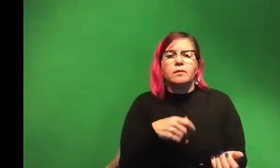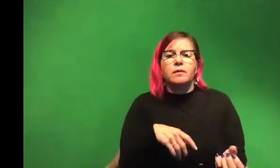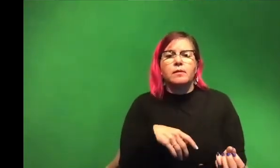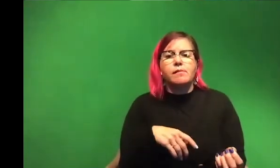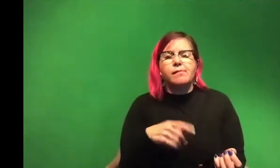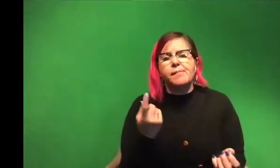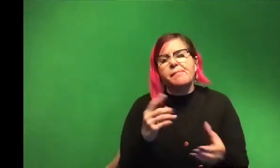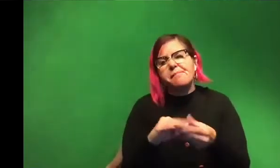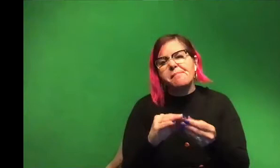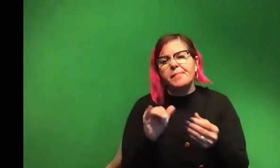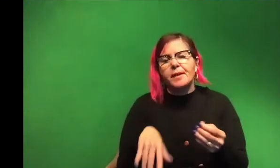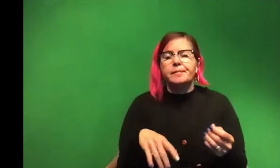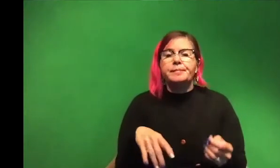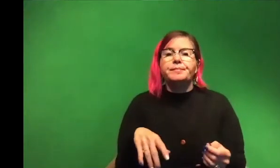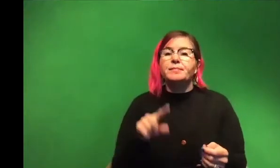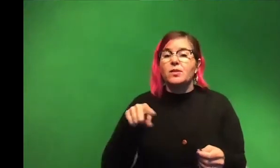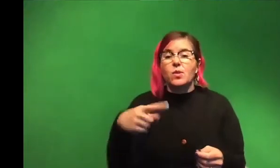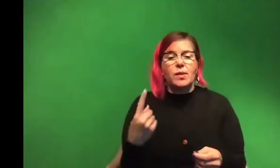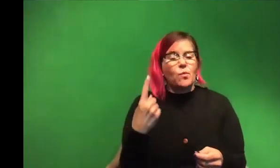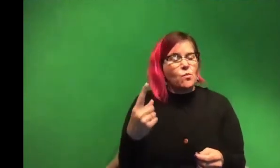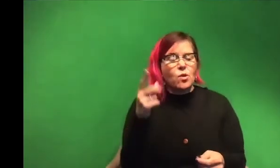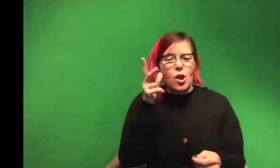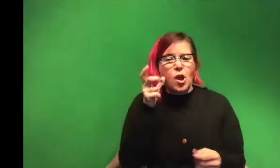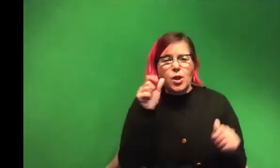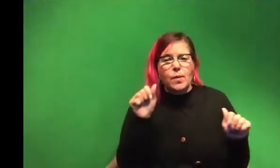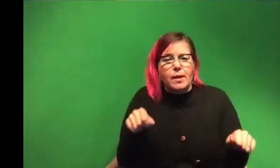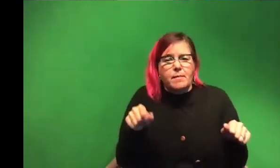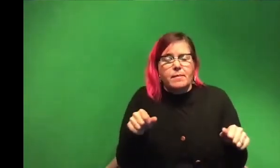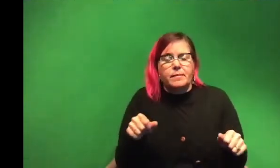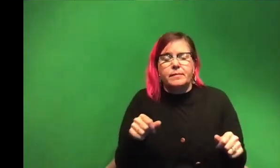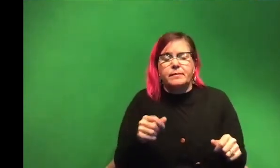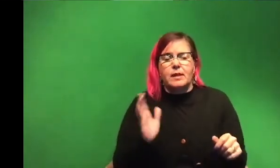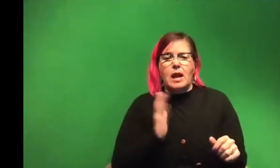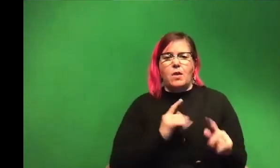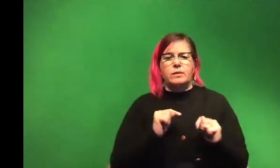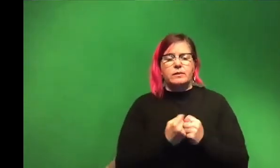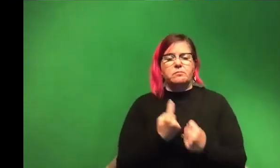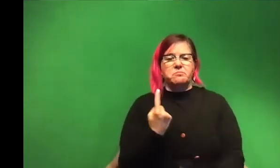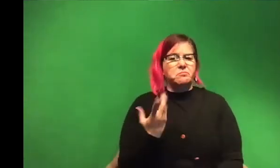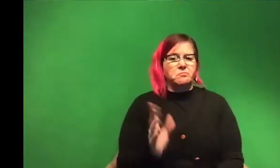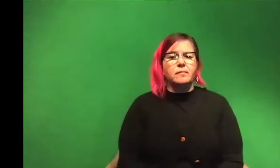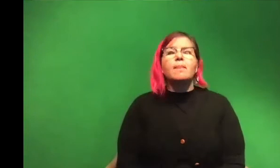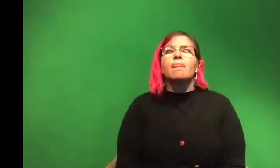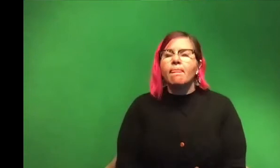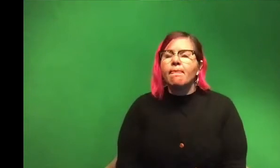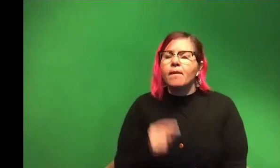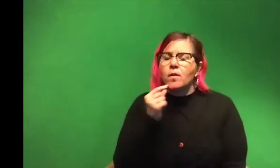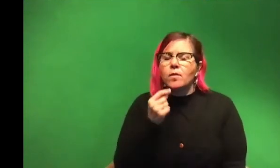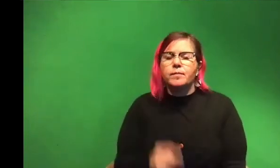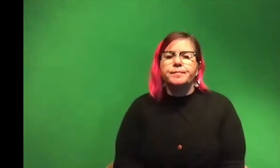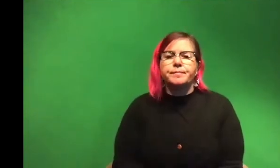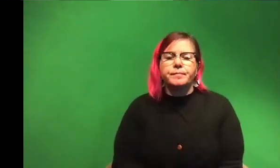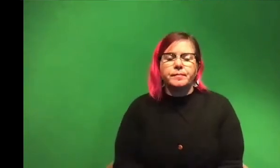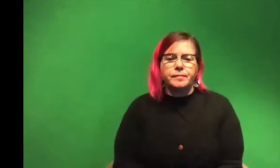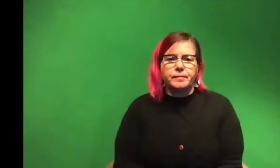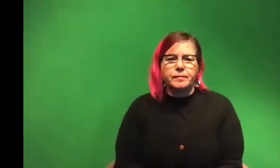like that. That is the only audio capability that we have on our team via drone. Cool. Ian, Zadie, and Aubrey want to